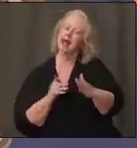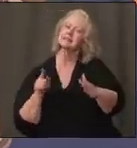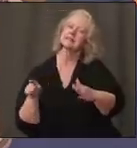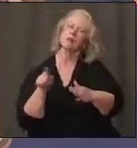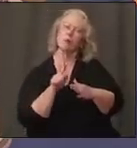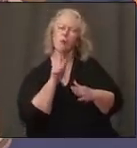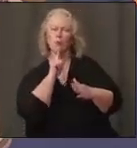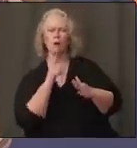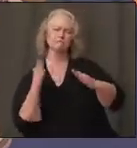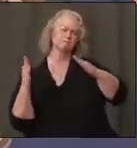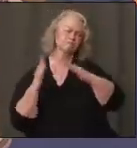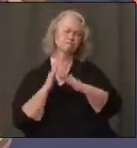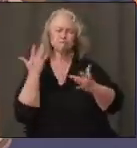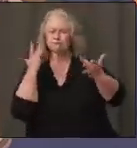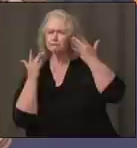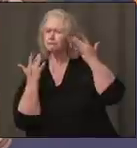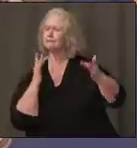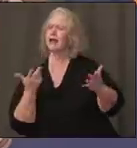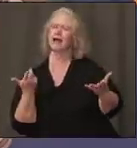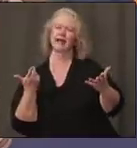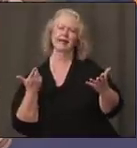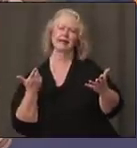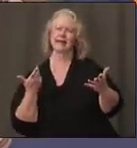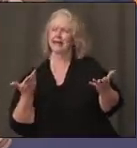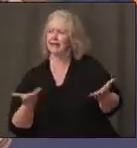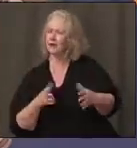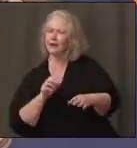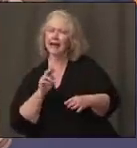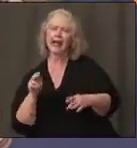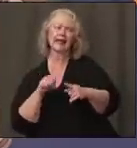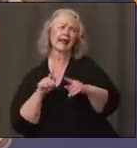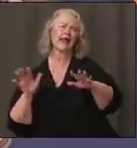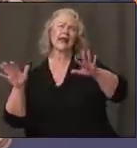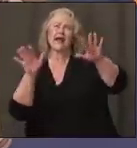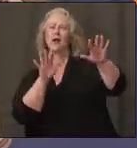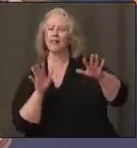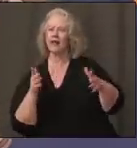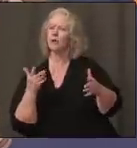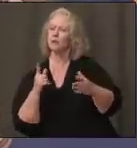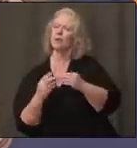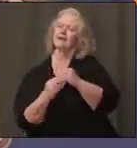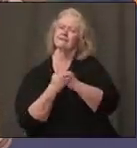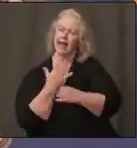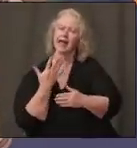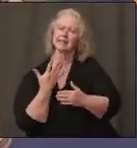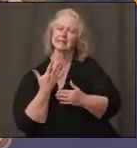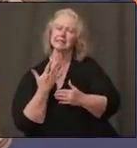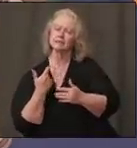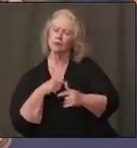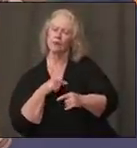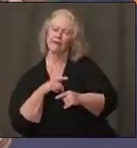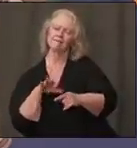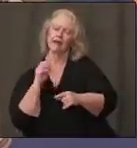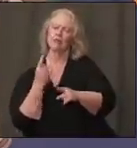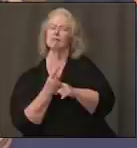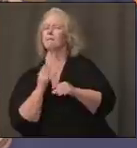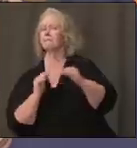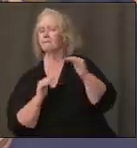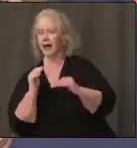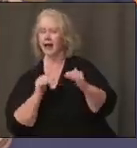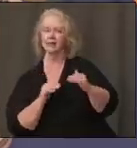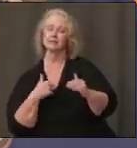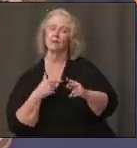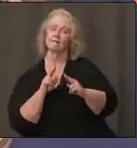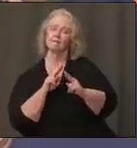brightest, those from the state and those beyond, that advise us going forward in terms of what we got to do so we can get that balance right. And we were